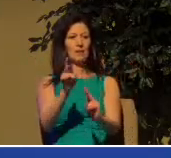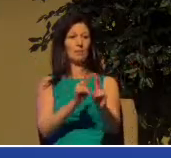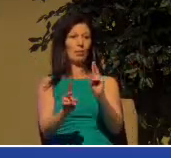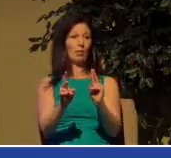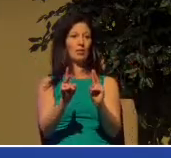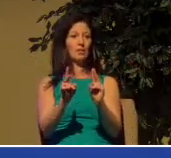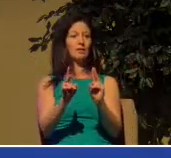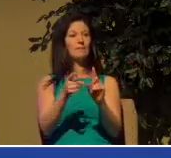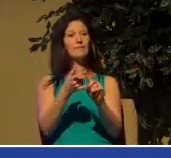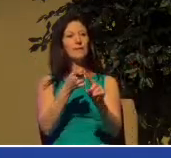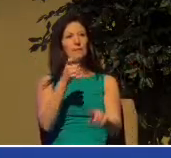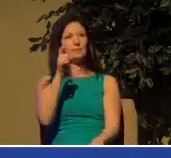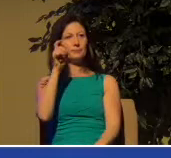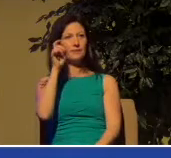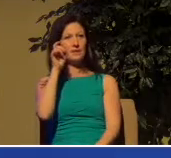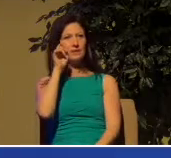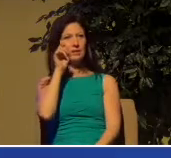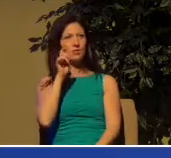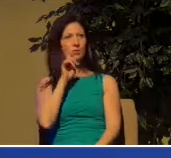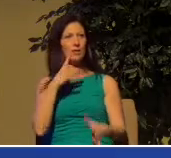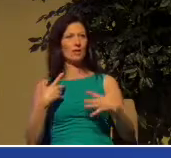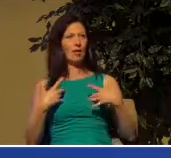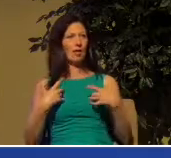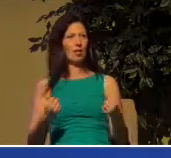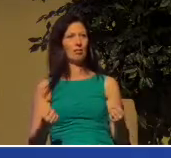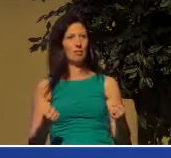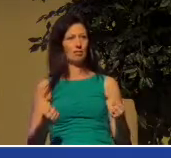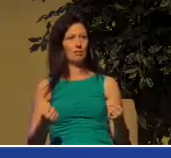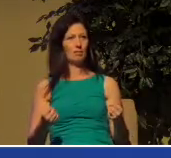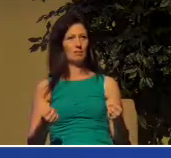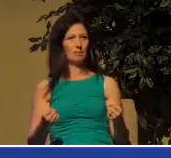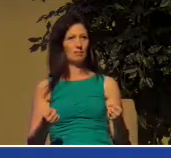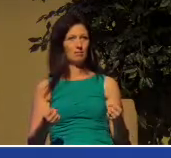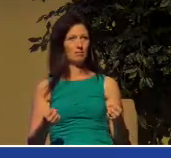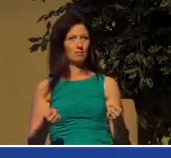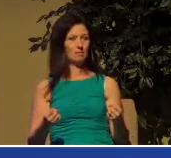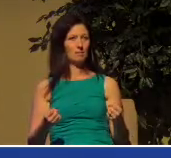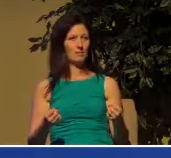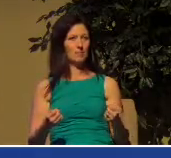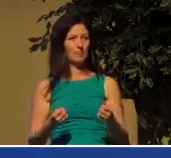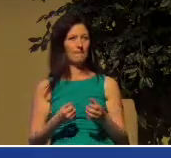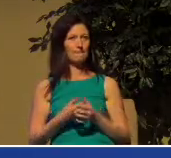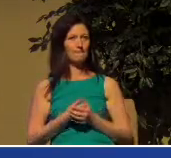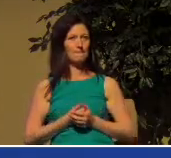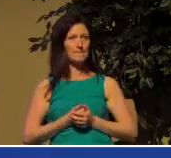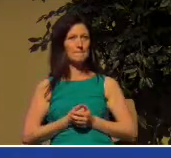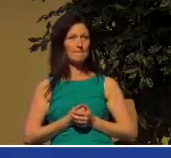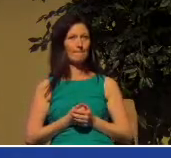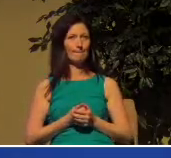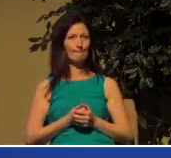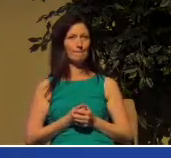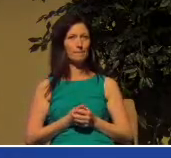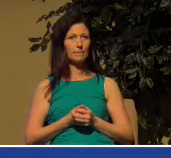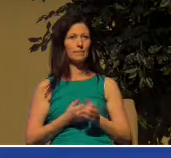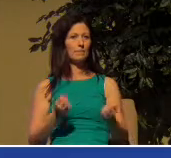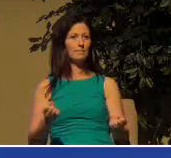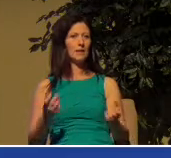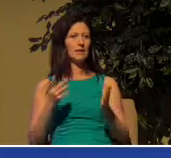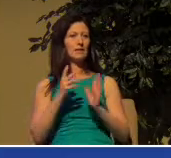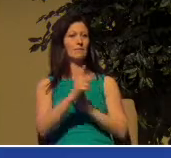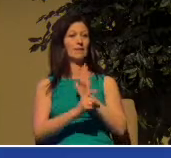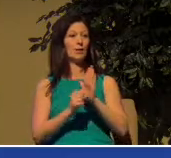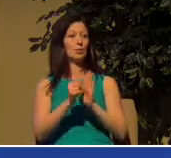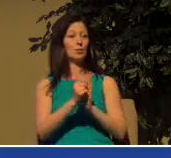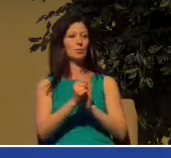in a tasteful and in a good way, have just been informed that their whole catalog of videos will no longer